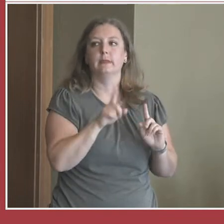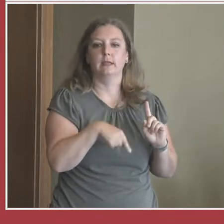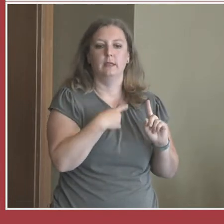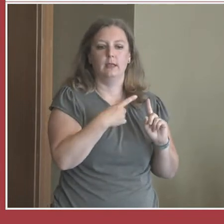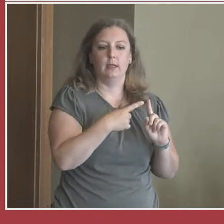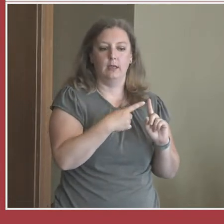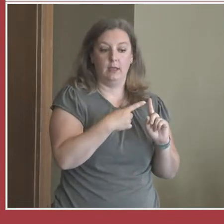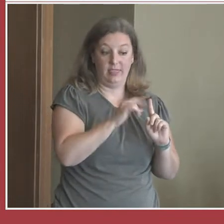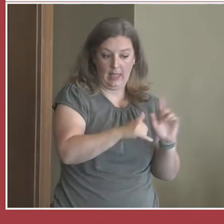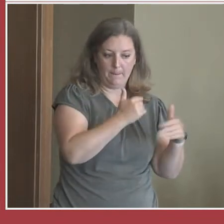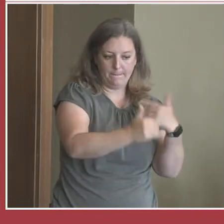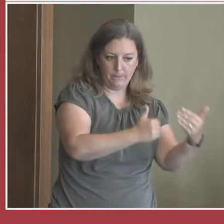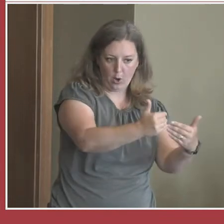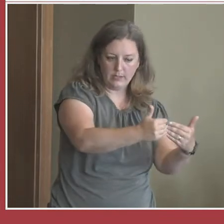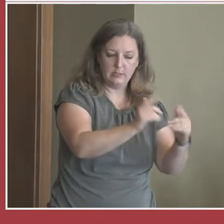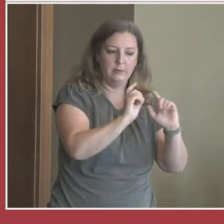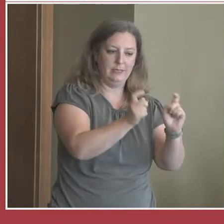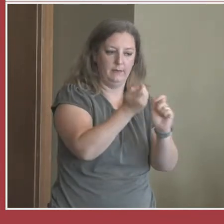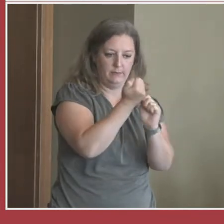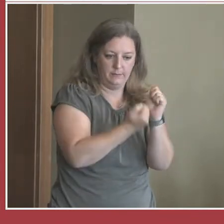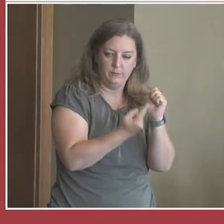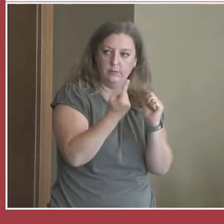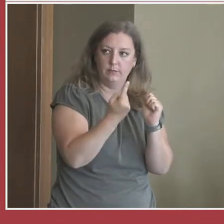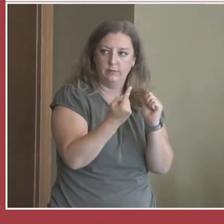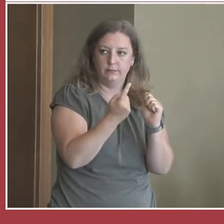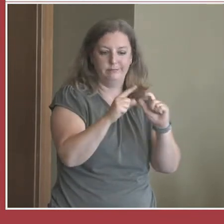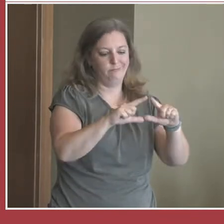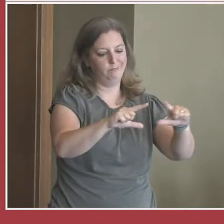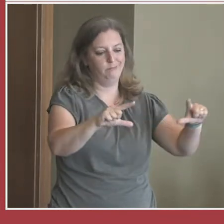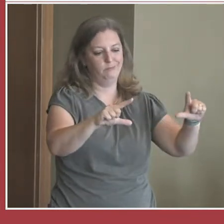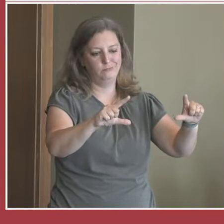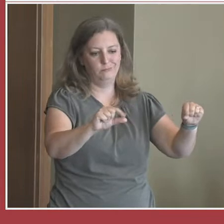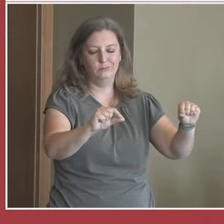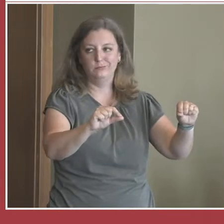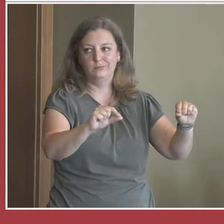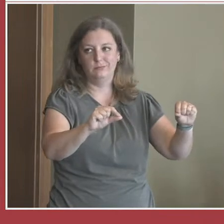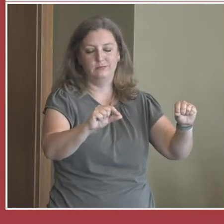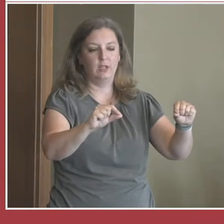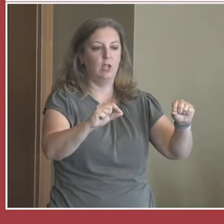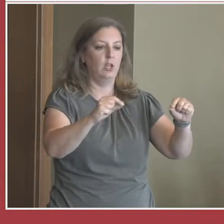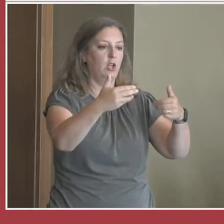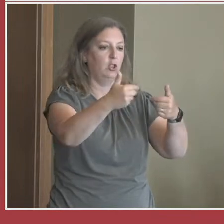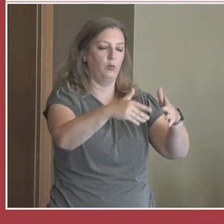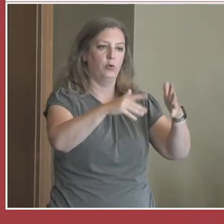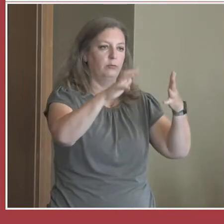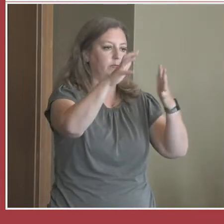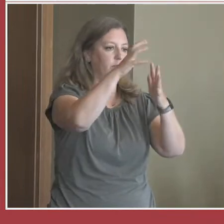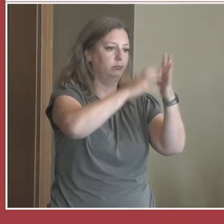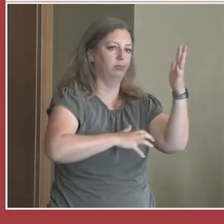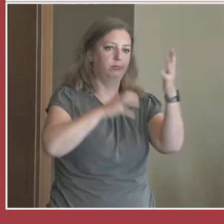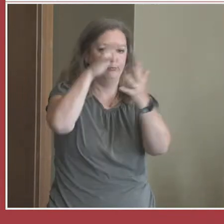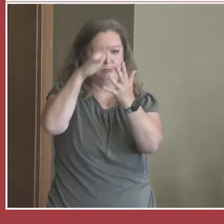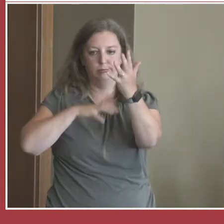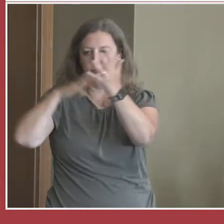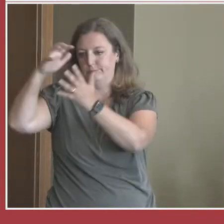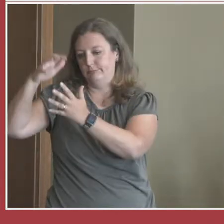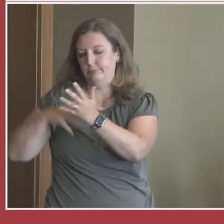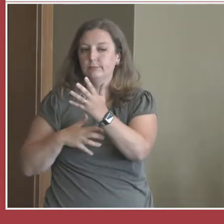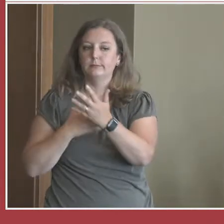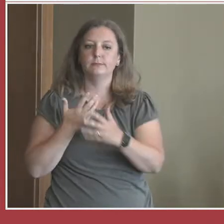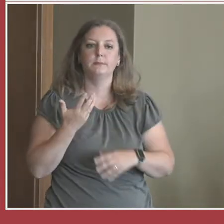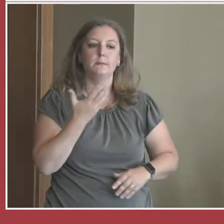that process, we give everyone a note card, and the room was flooded with them in all the sessions we